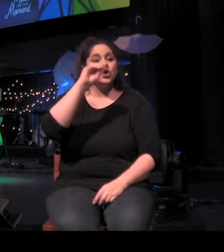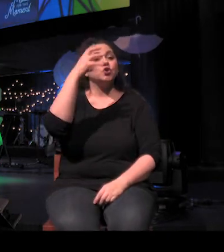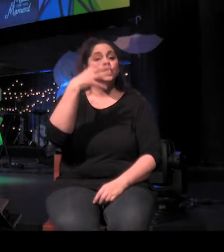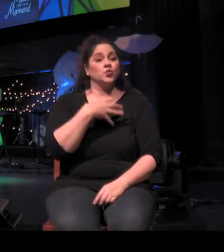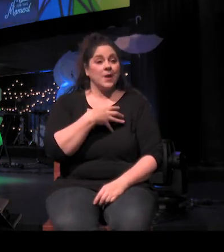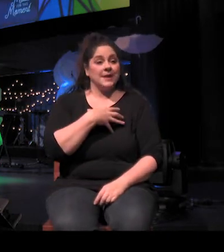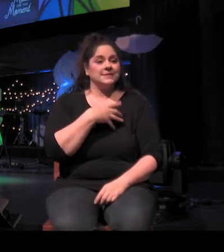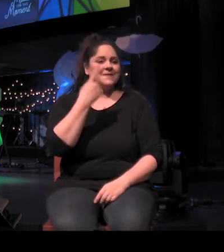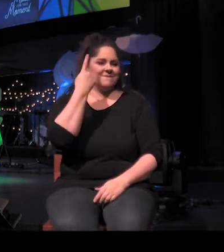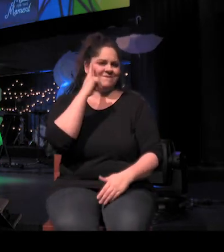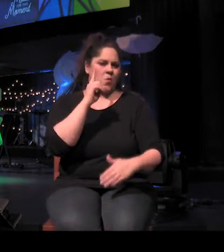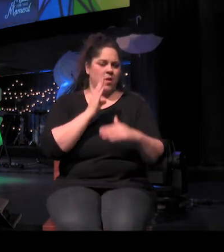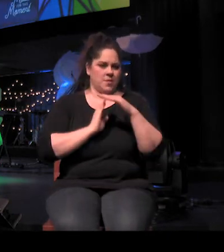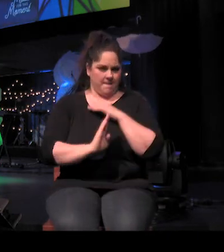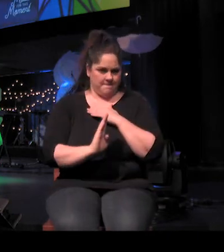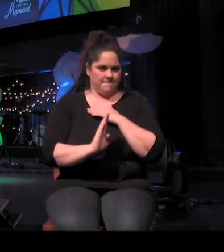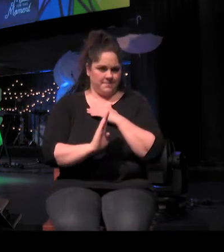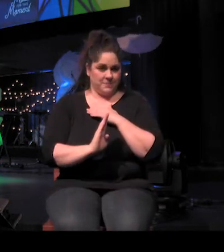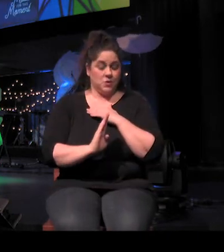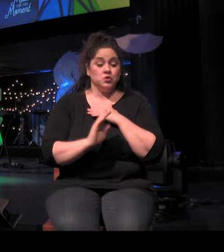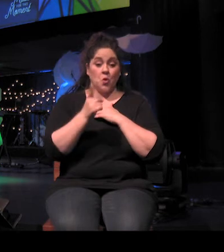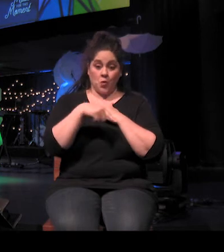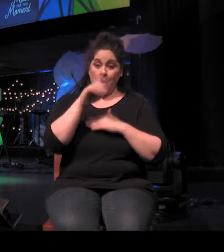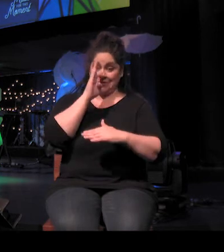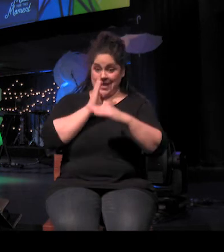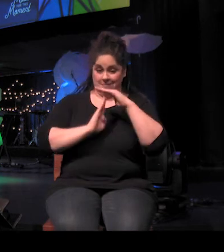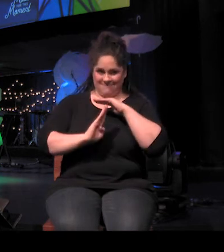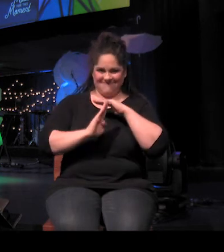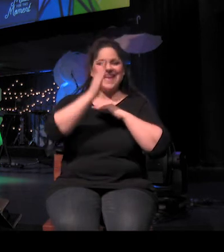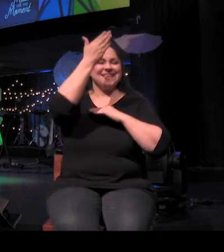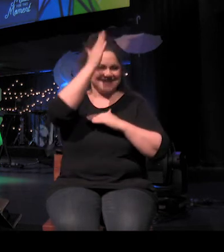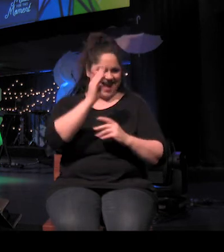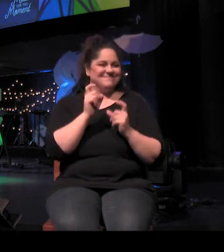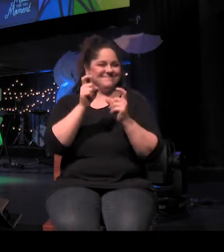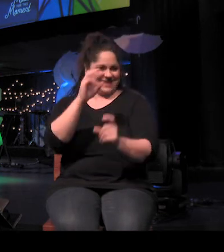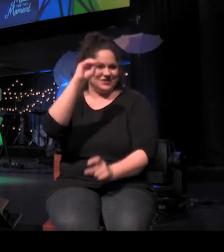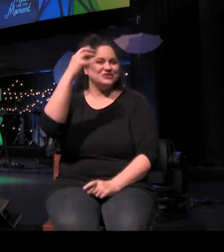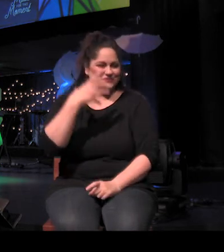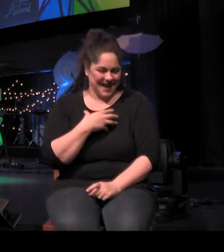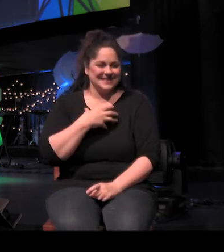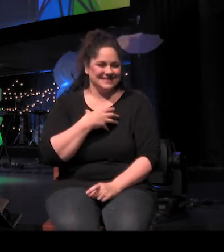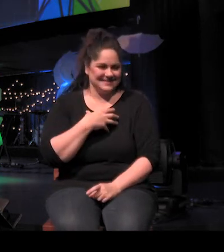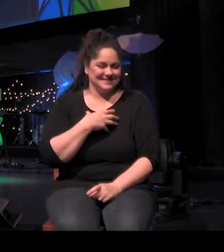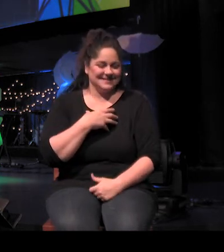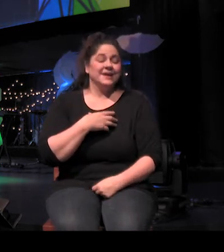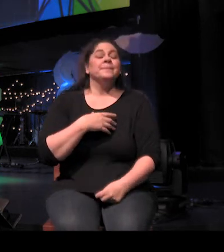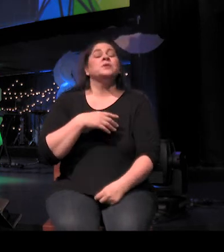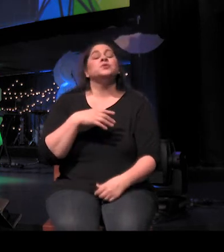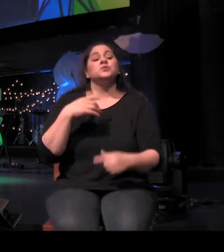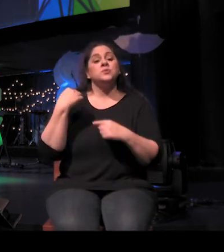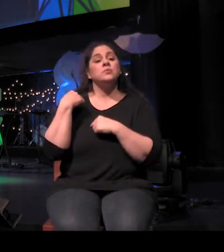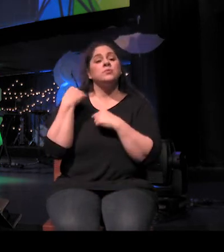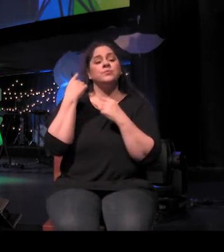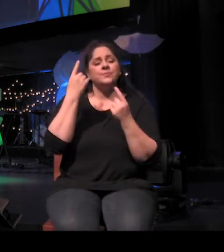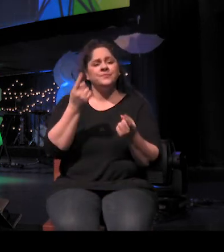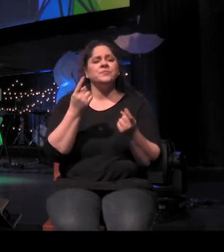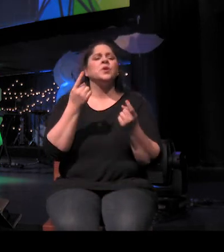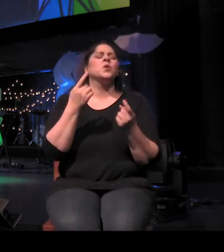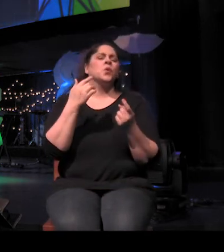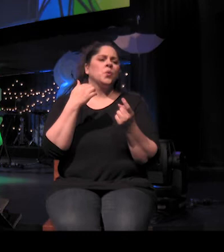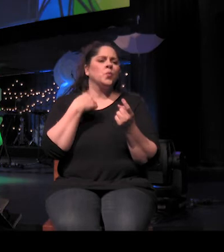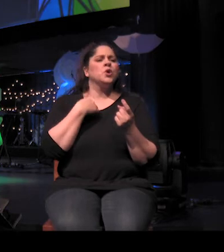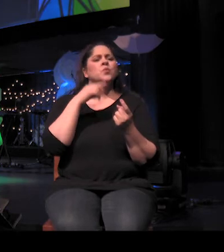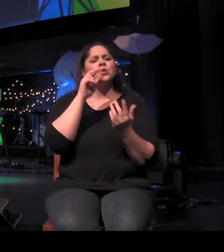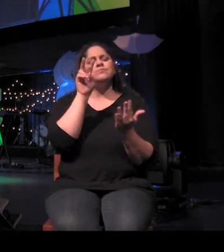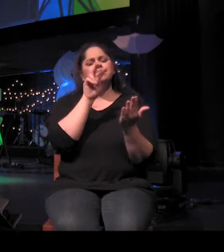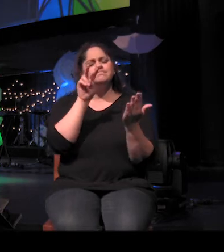Humble. Grace for the Humble, it's a path. And as has been our practice in this series, we're just going to go through this